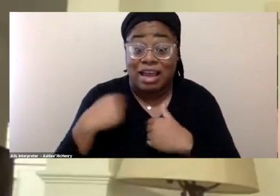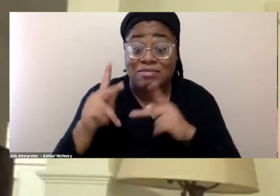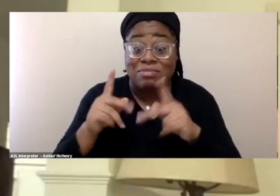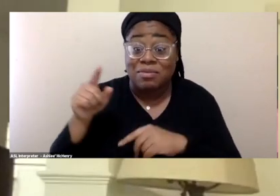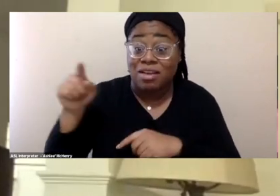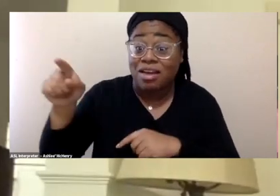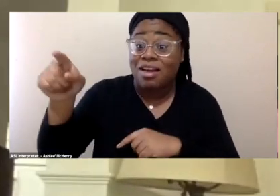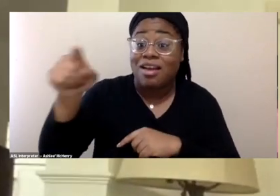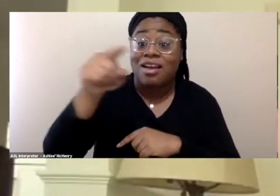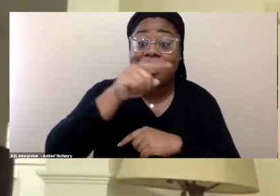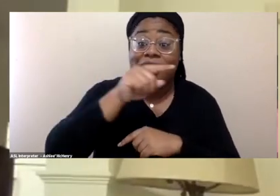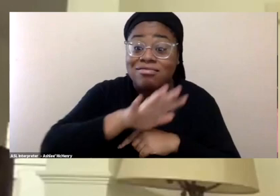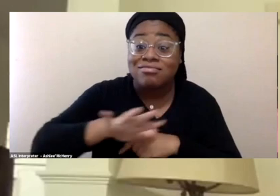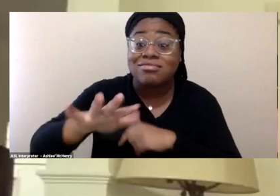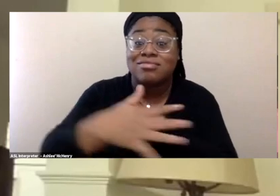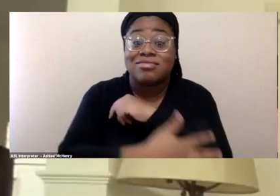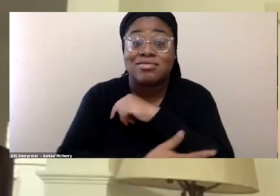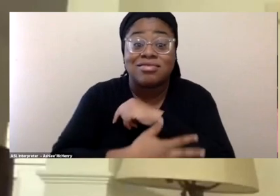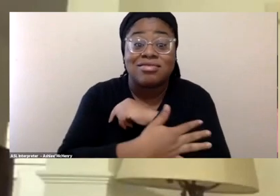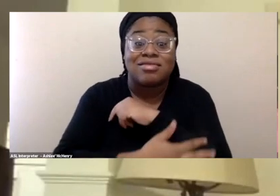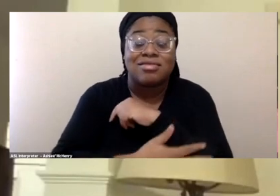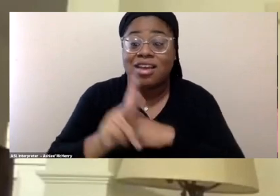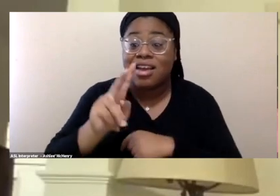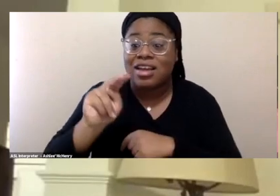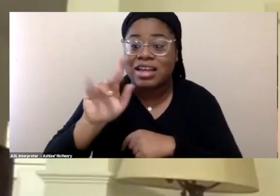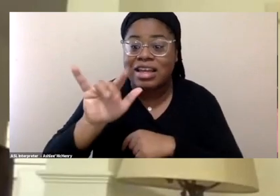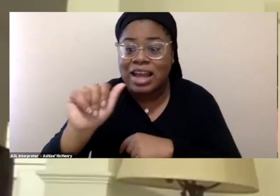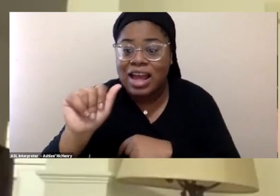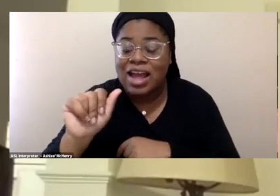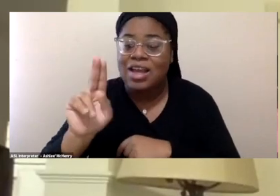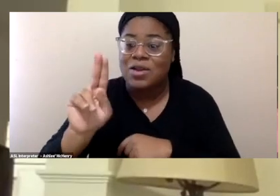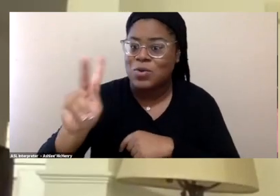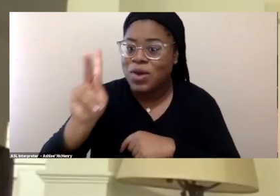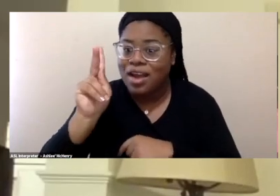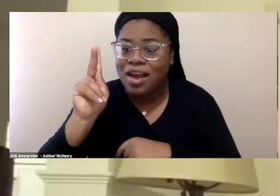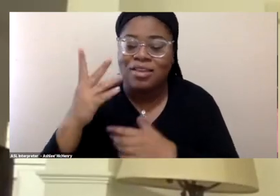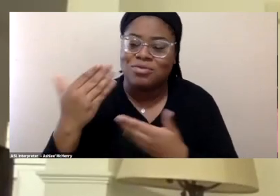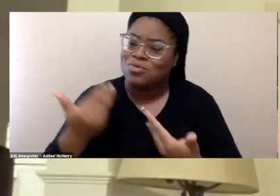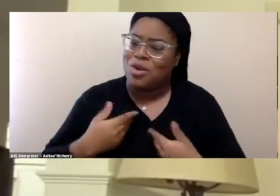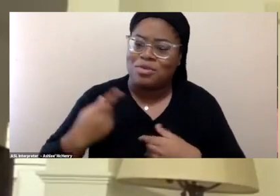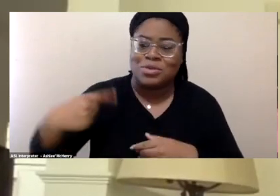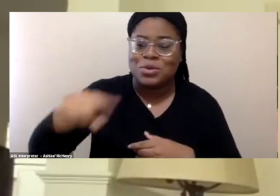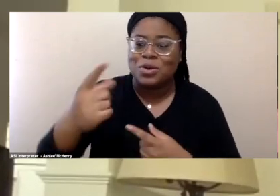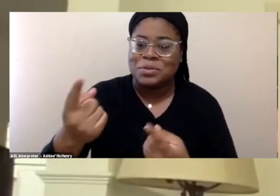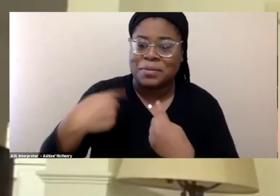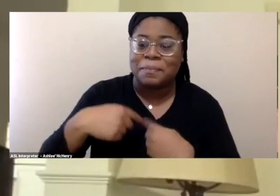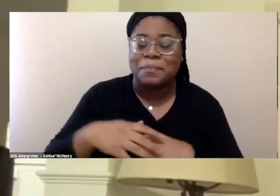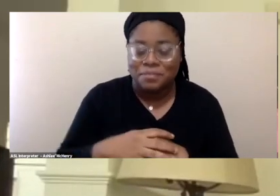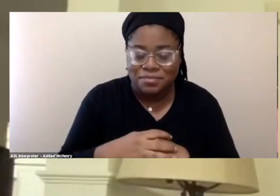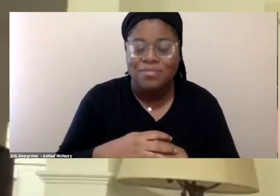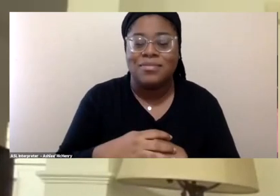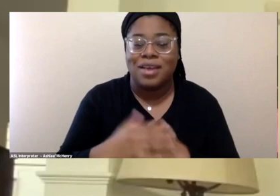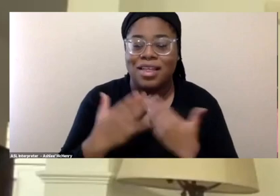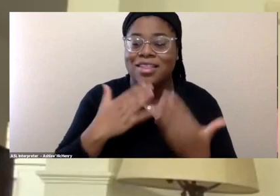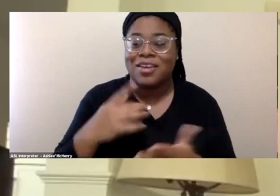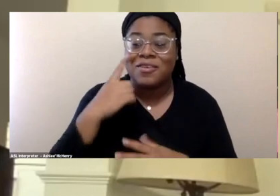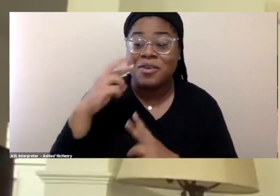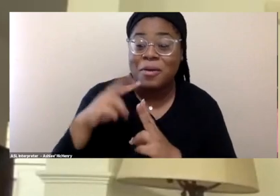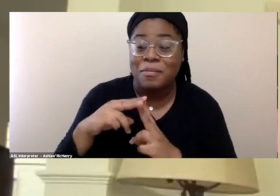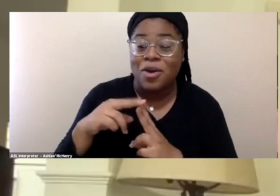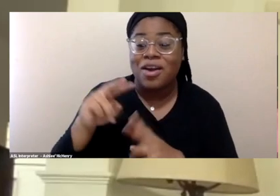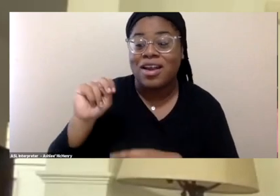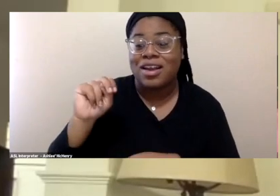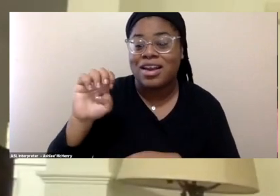globe, Australia and Kenya and India and the UK. Welcome to everyone. Thank you so much to our partners,